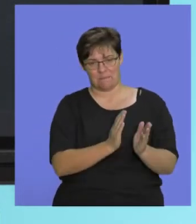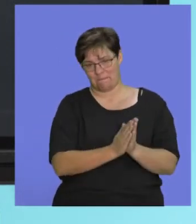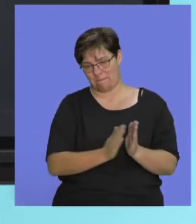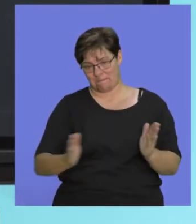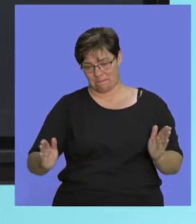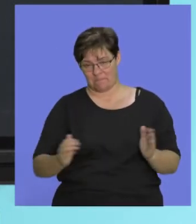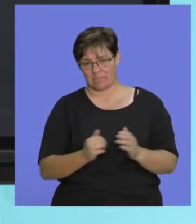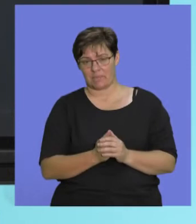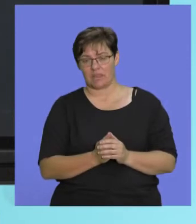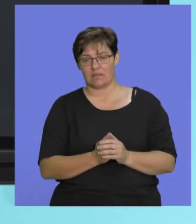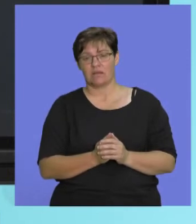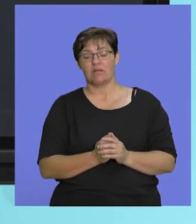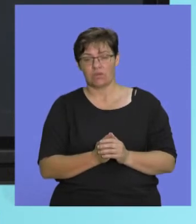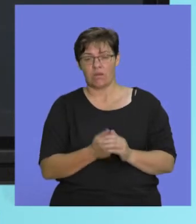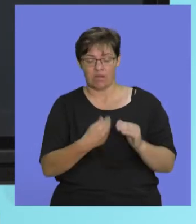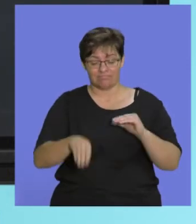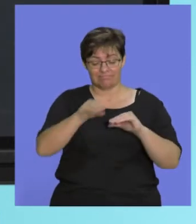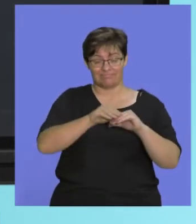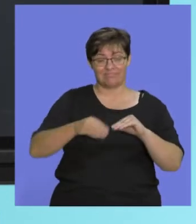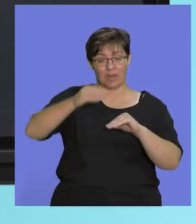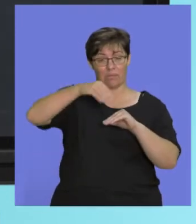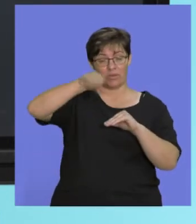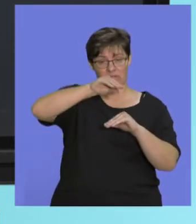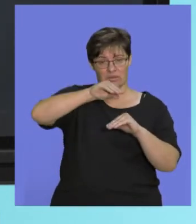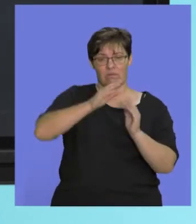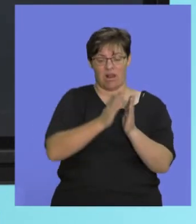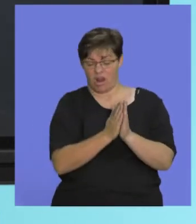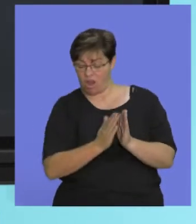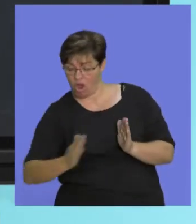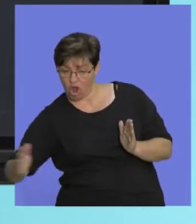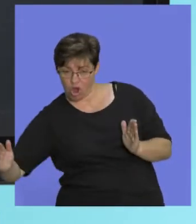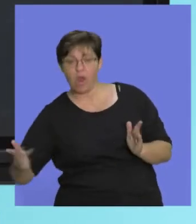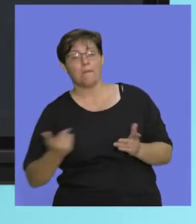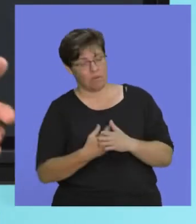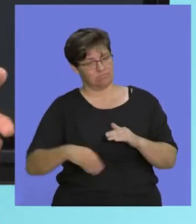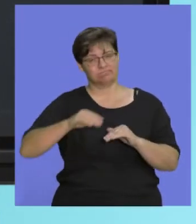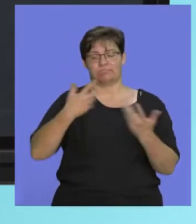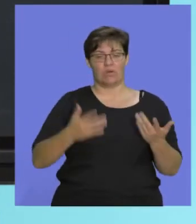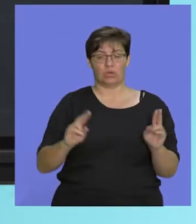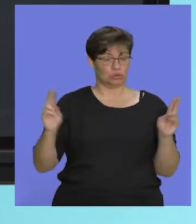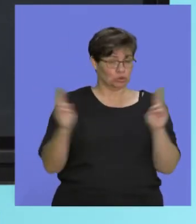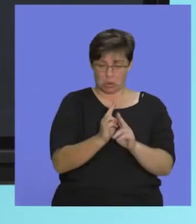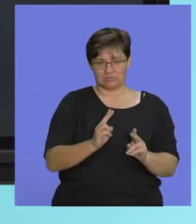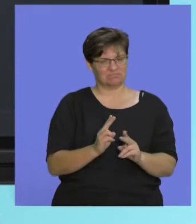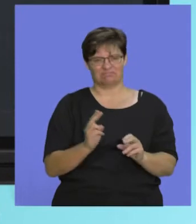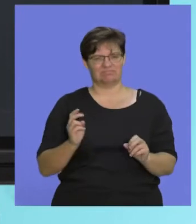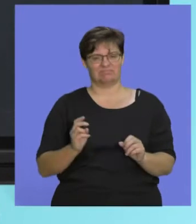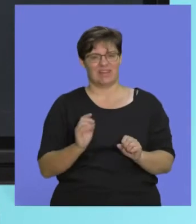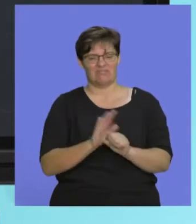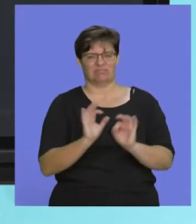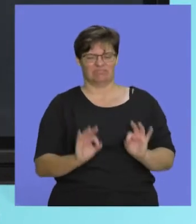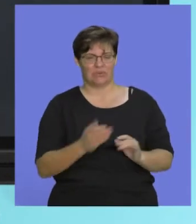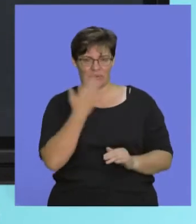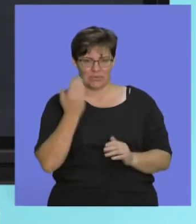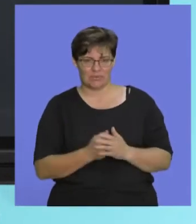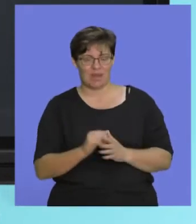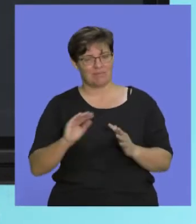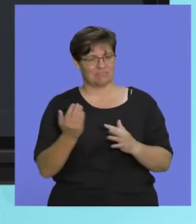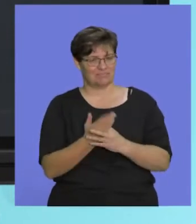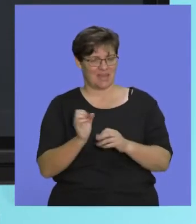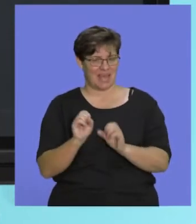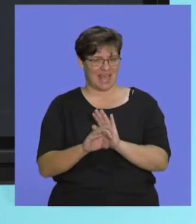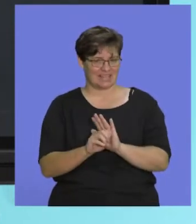you are investing for, because remember that the power of compound interest is in long term and not necessarily in short term. Let's